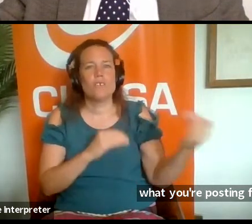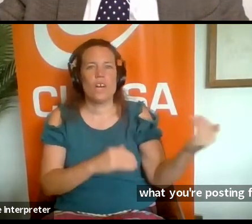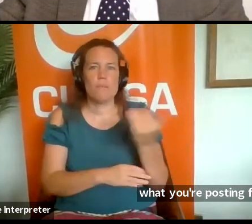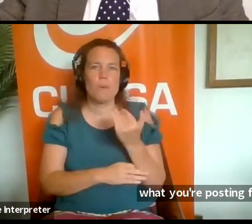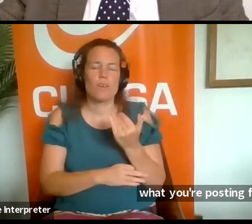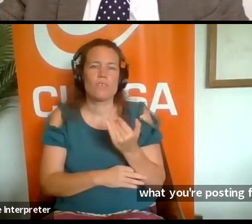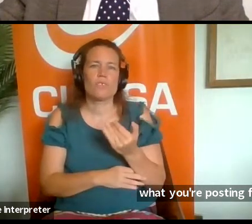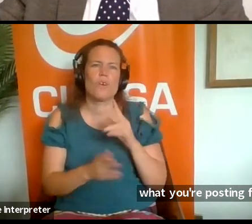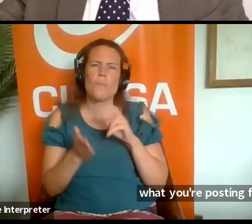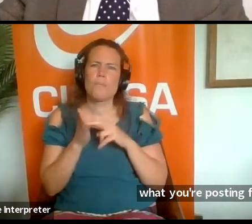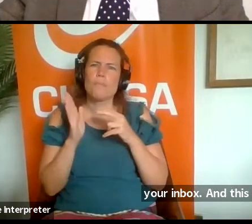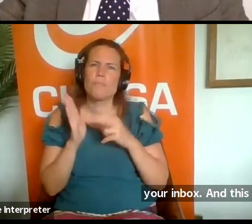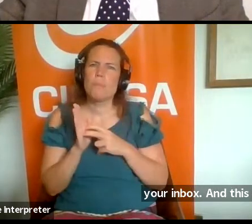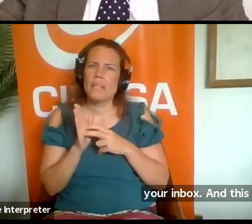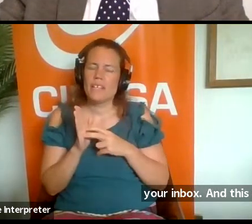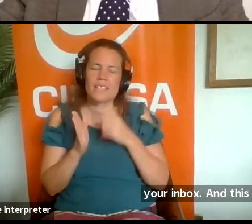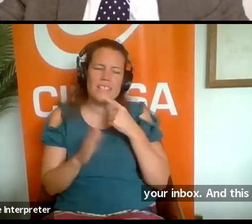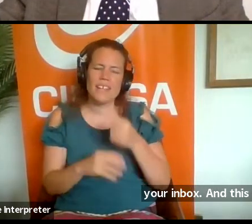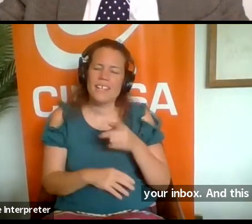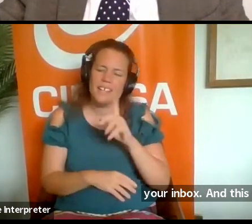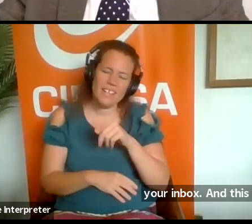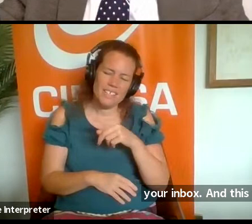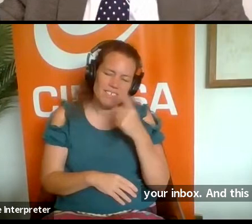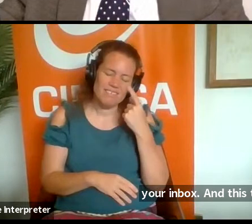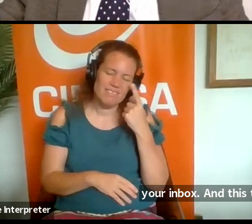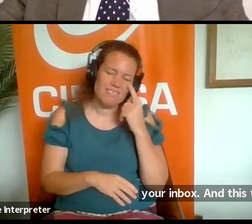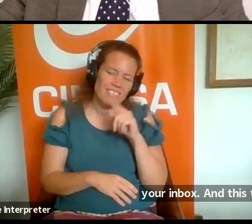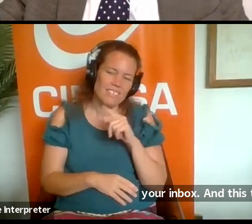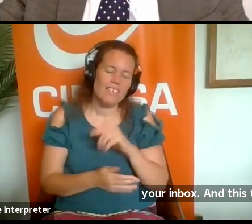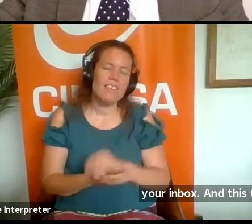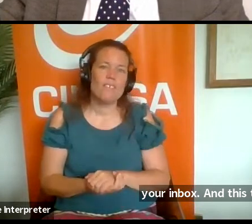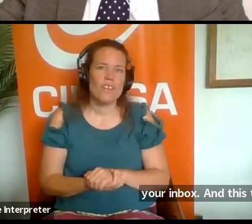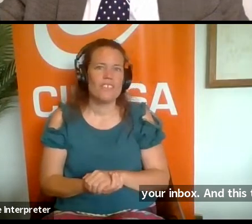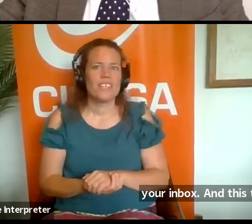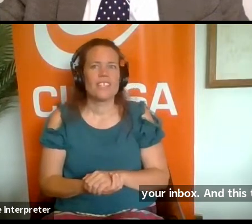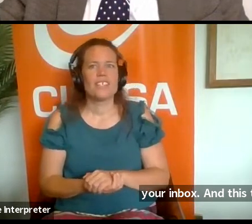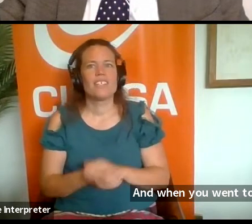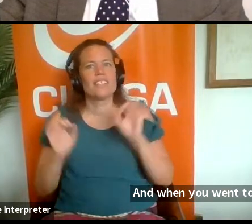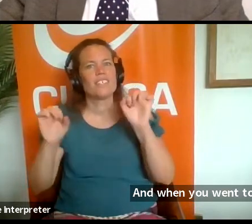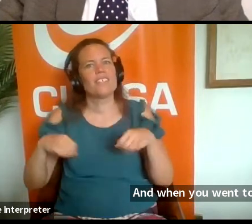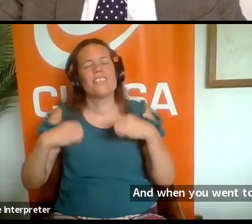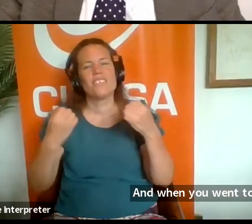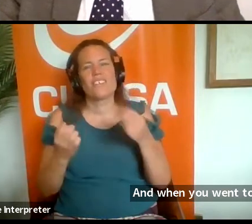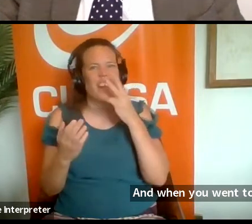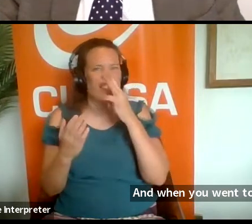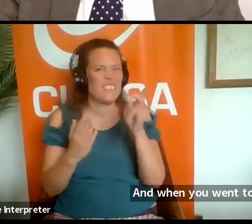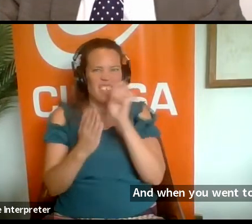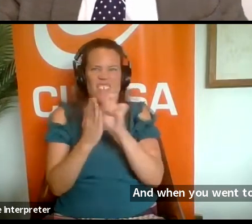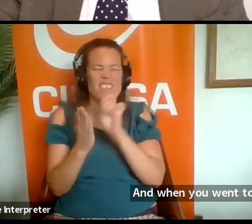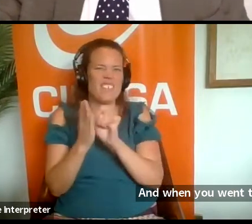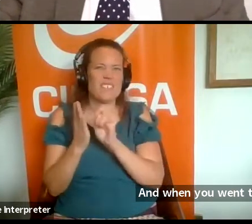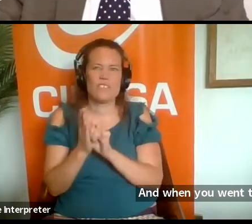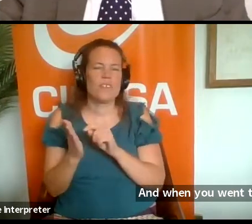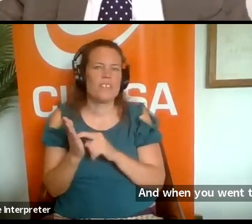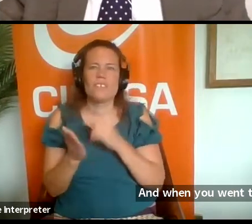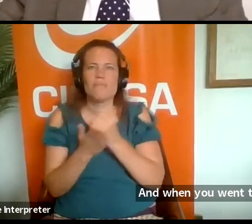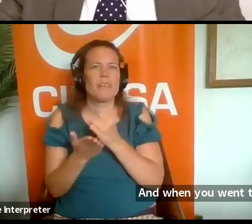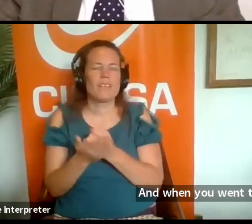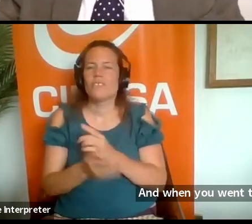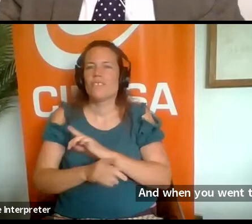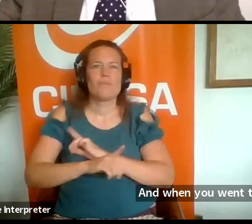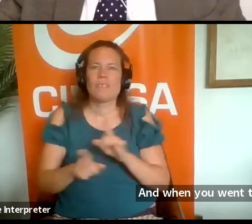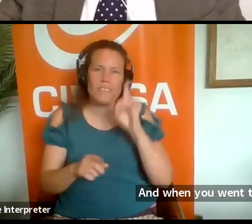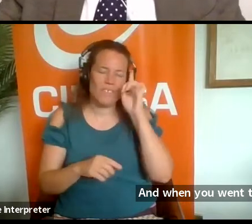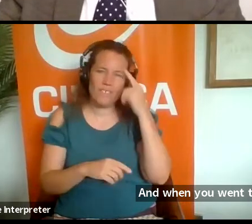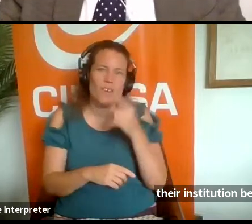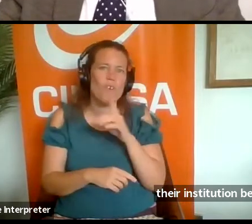like, hey, we're watching. And when you want to check this number, maybe you can't find the registration because you're not allowed to know who is sending you,